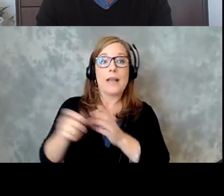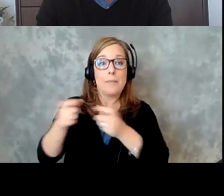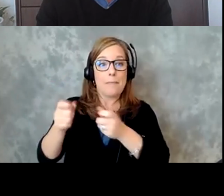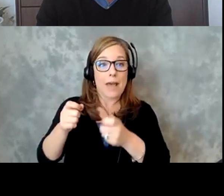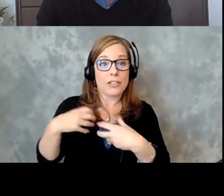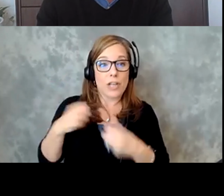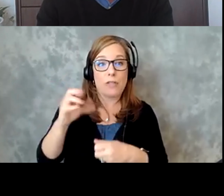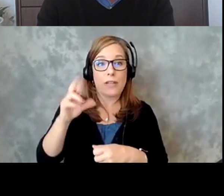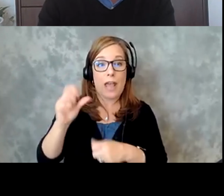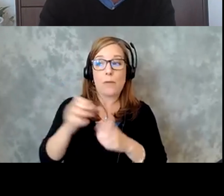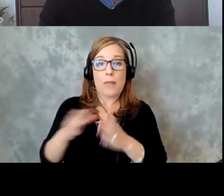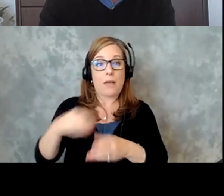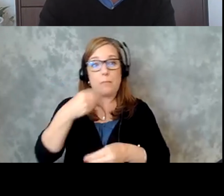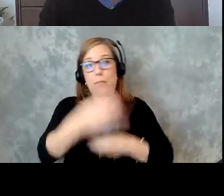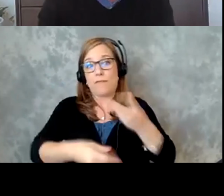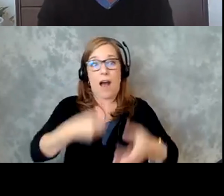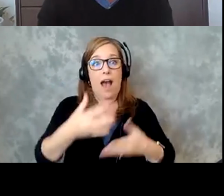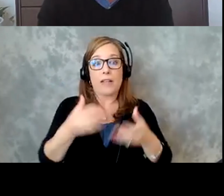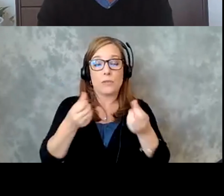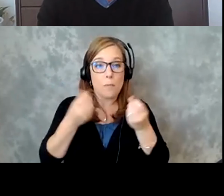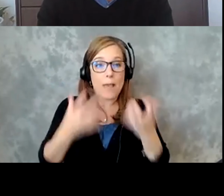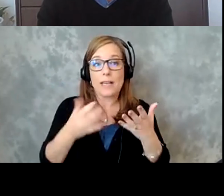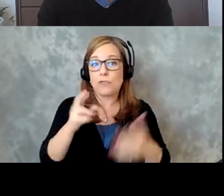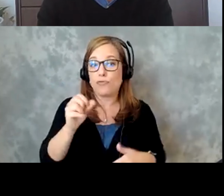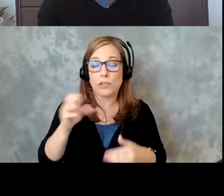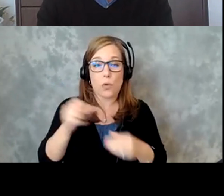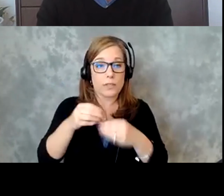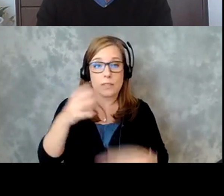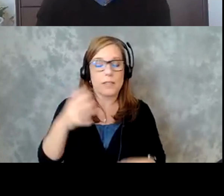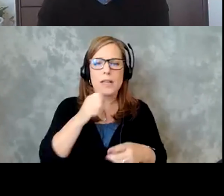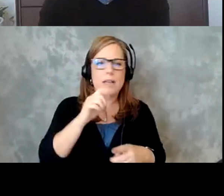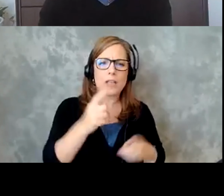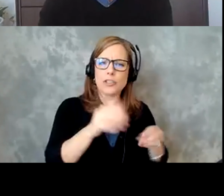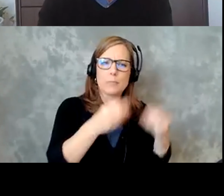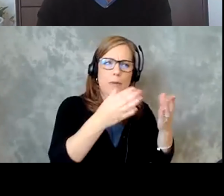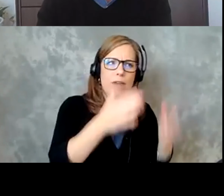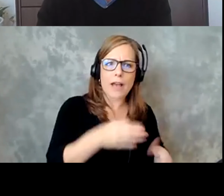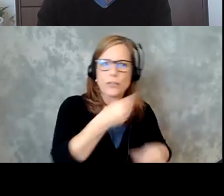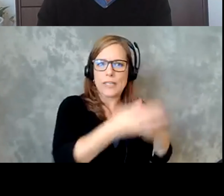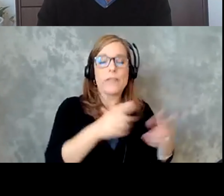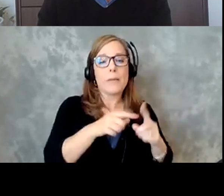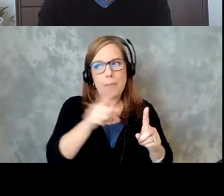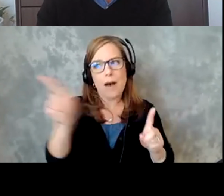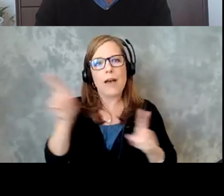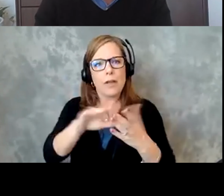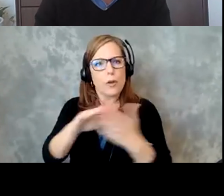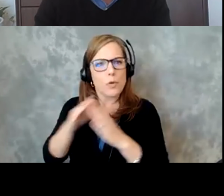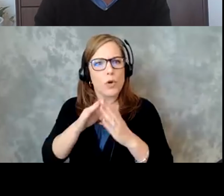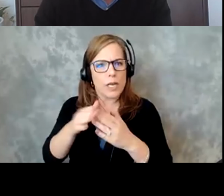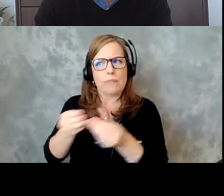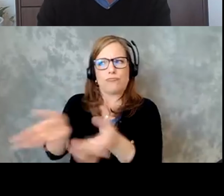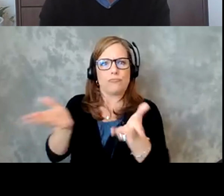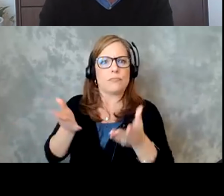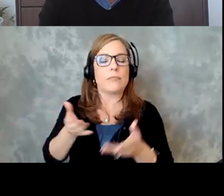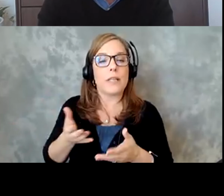providing to not only providers, but also the community, including funding opportunities to